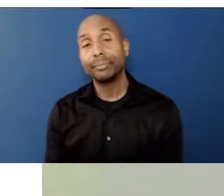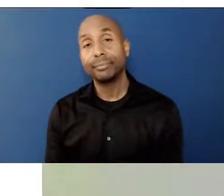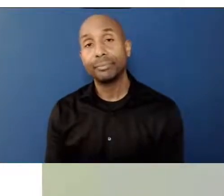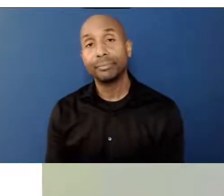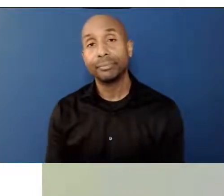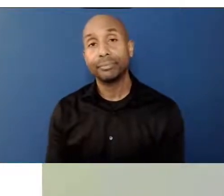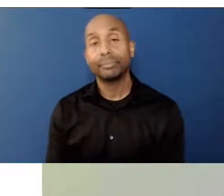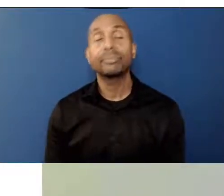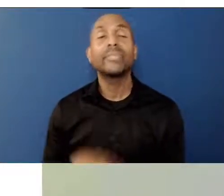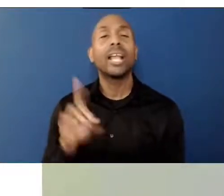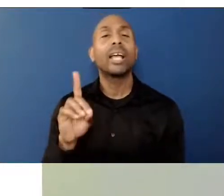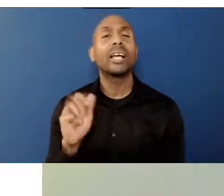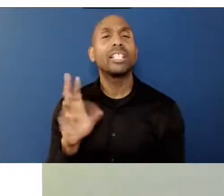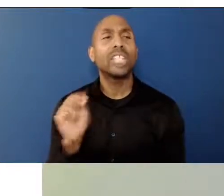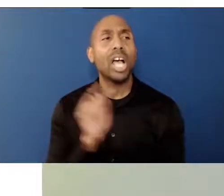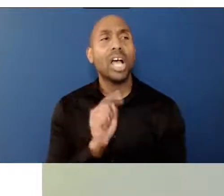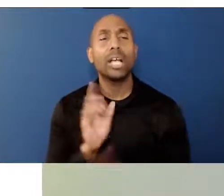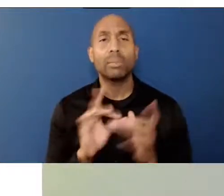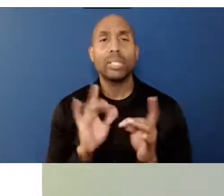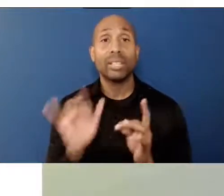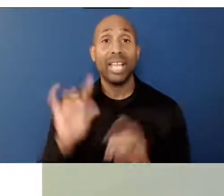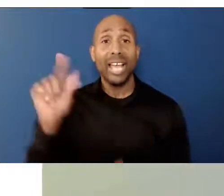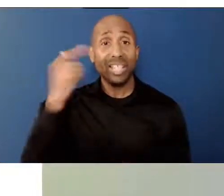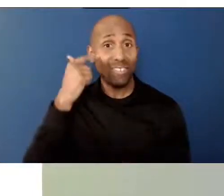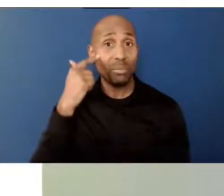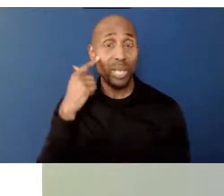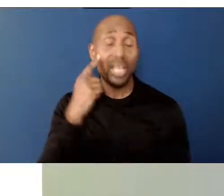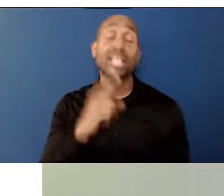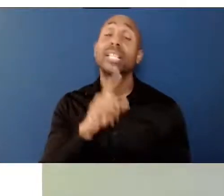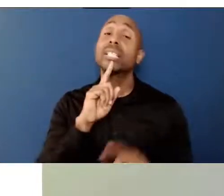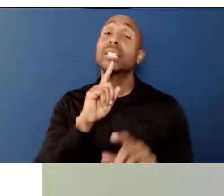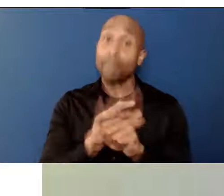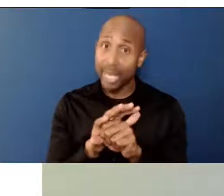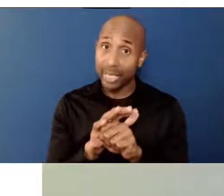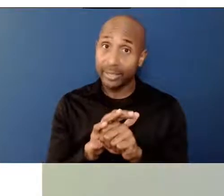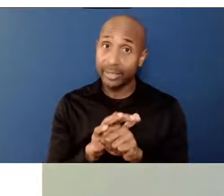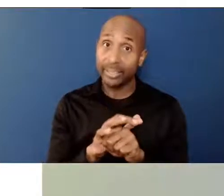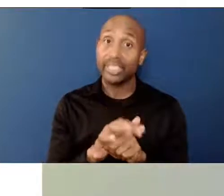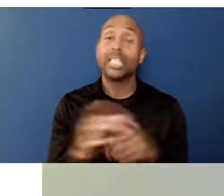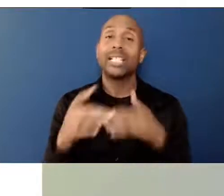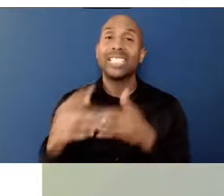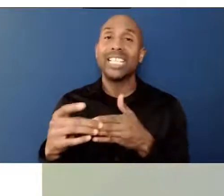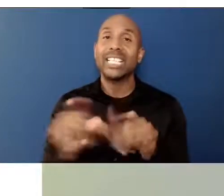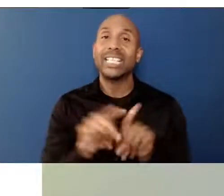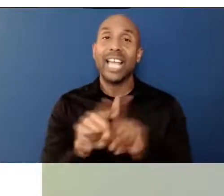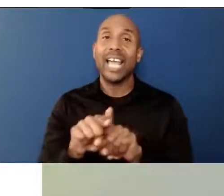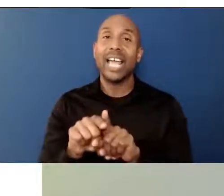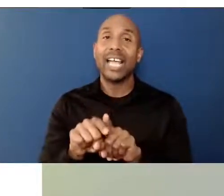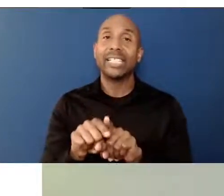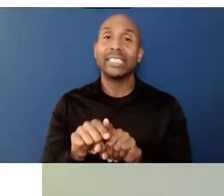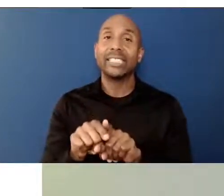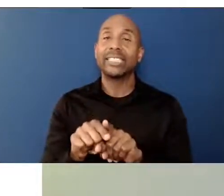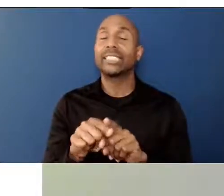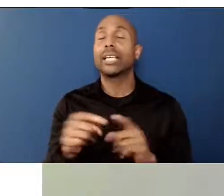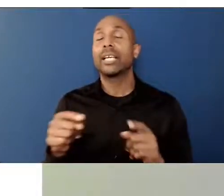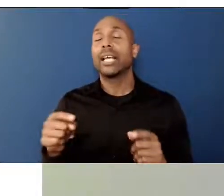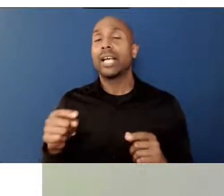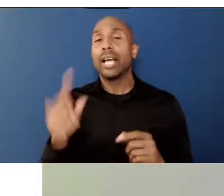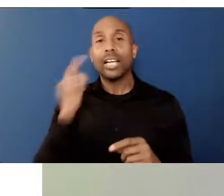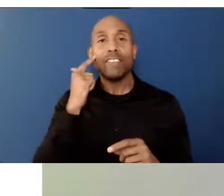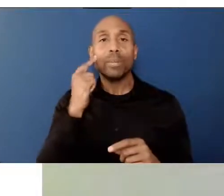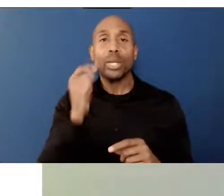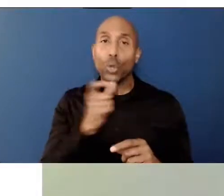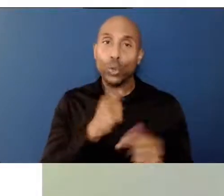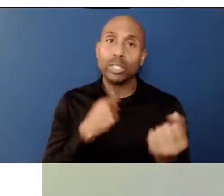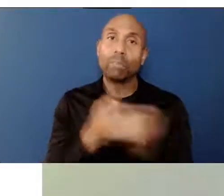in accessibility. And that includes in how we provide goods and services and programs to Nova Scotia. And that back